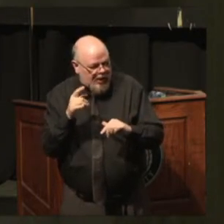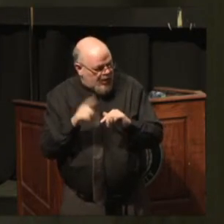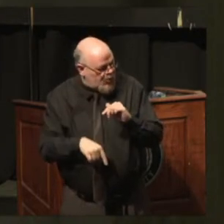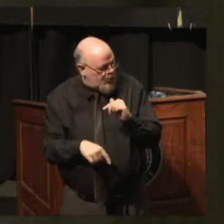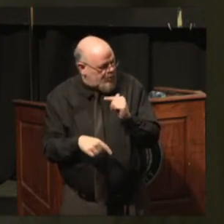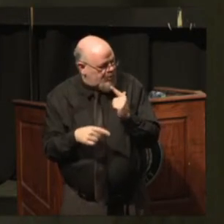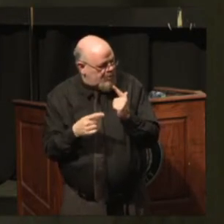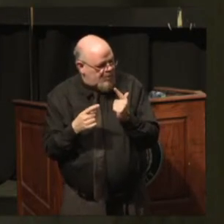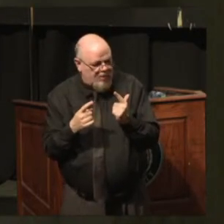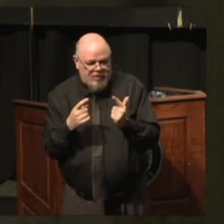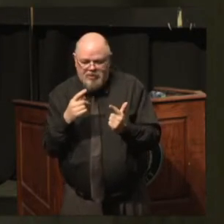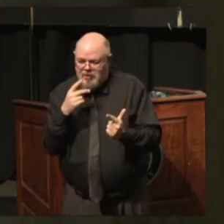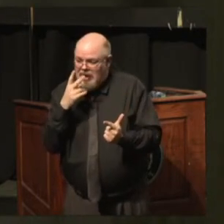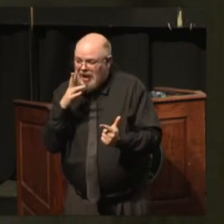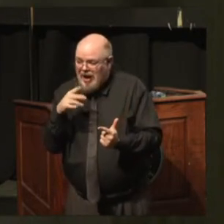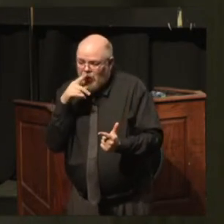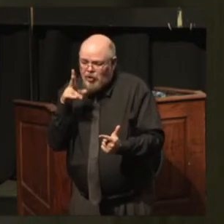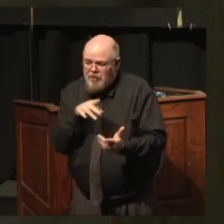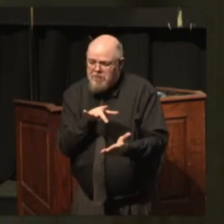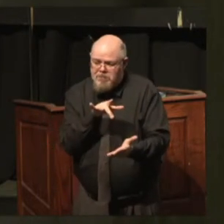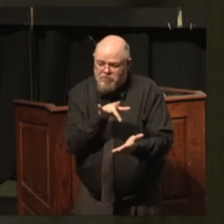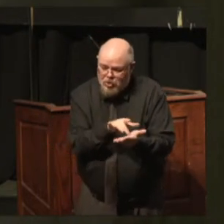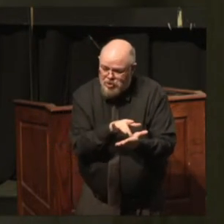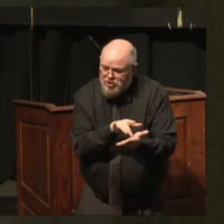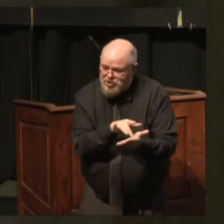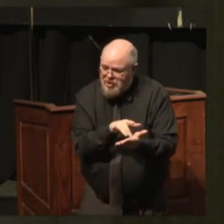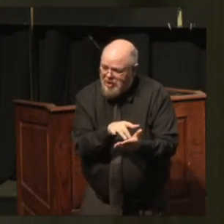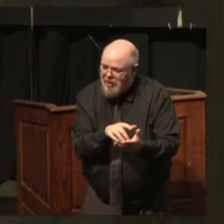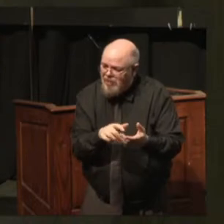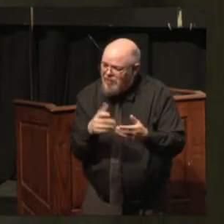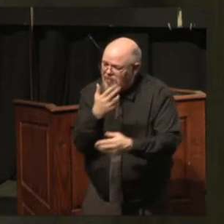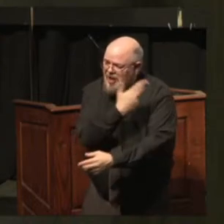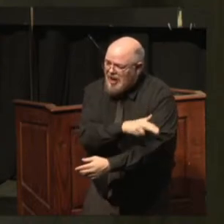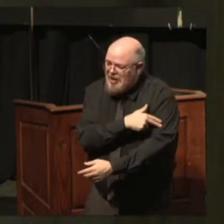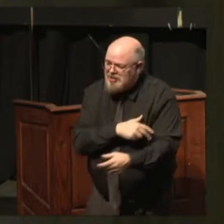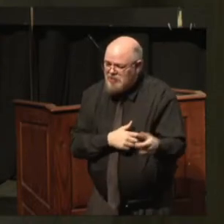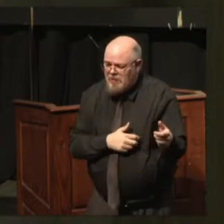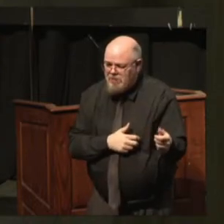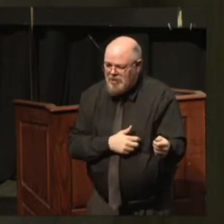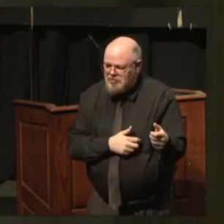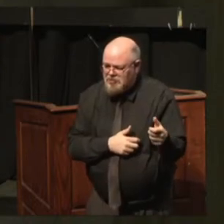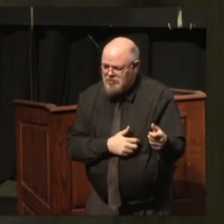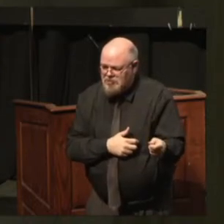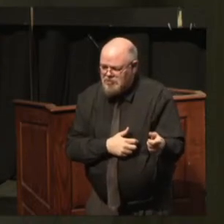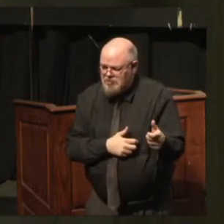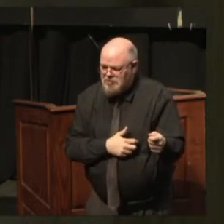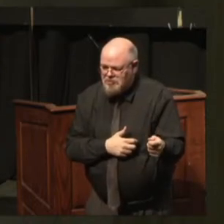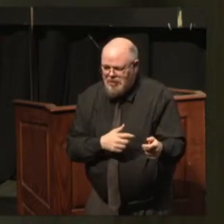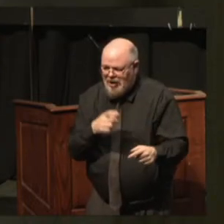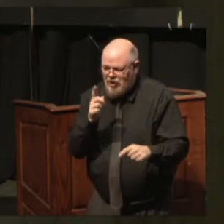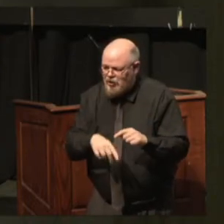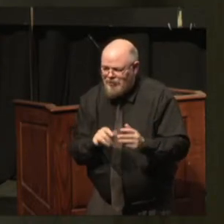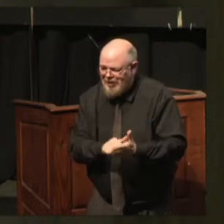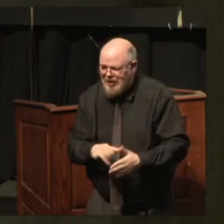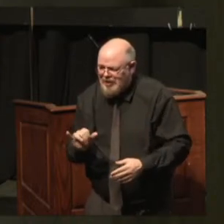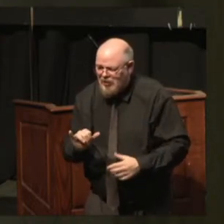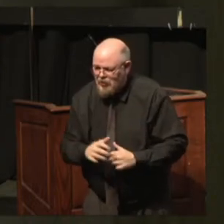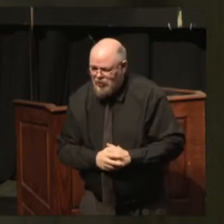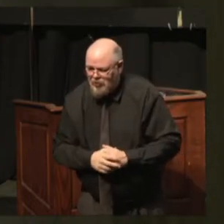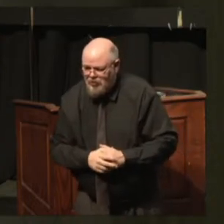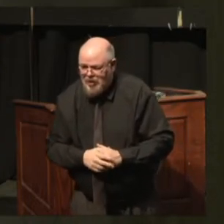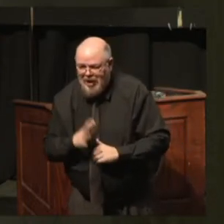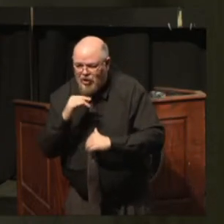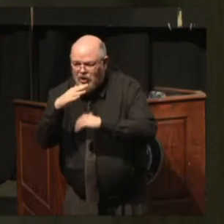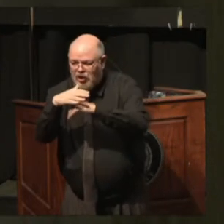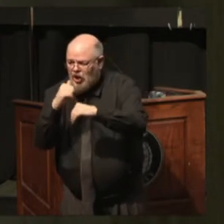the stupid buttons on the hospital. No one was in the room. I couldn't push the stupid buttons on the hospital thing to hit the call button to